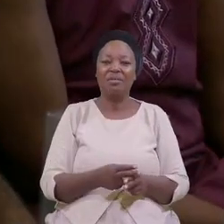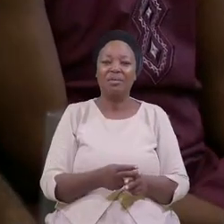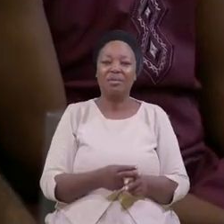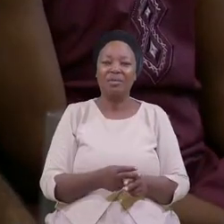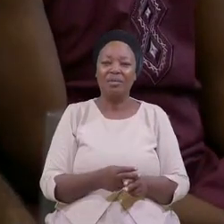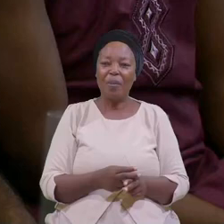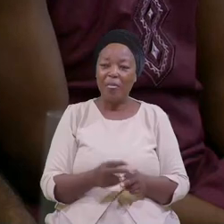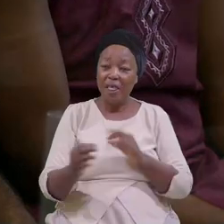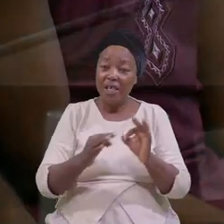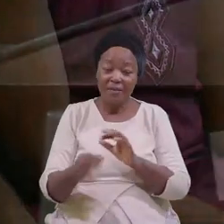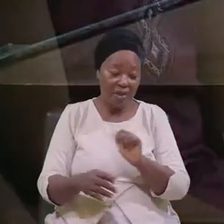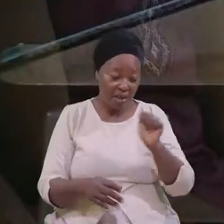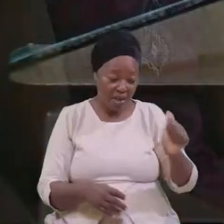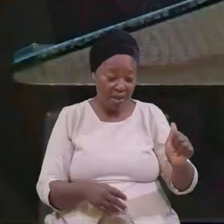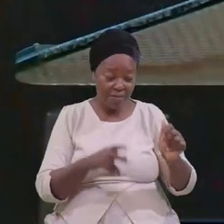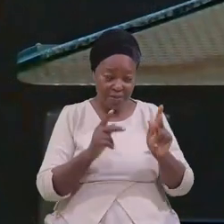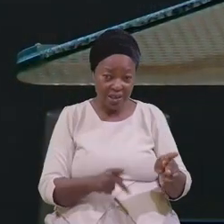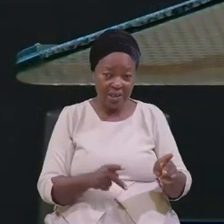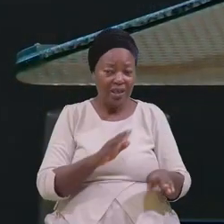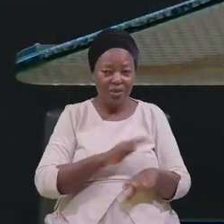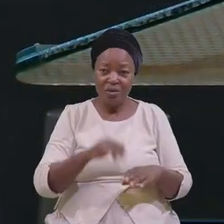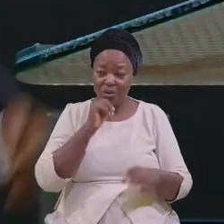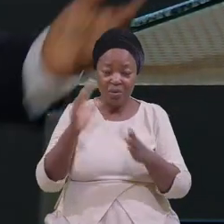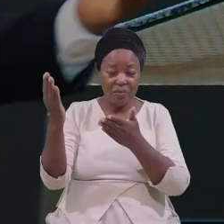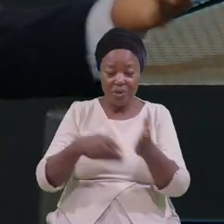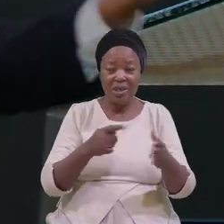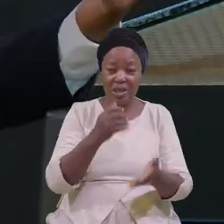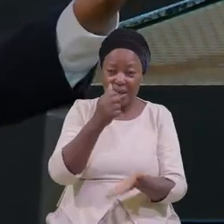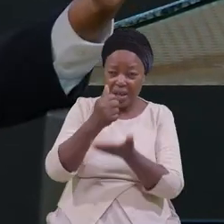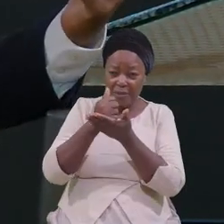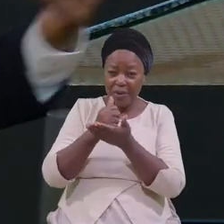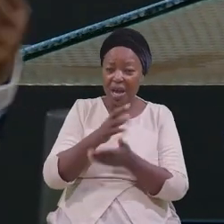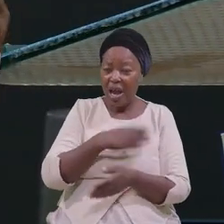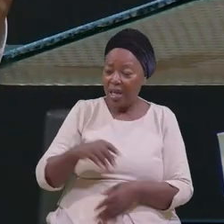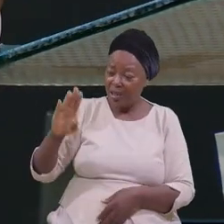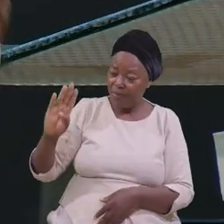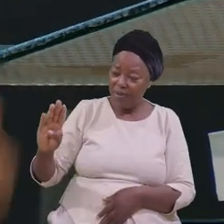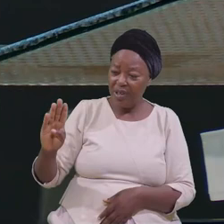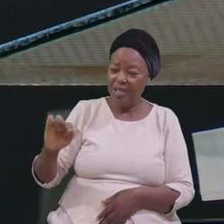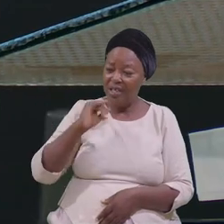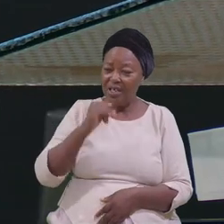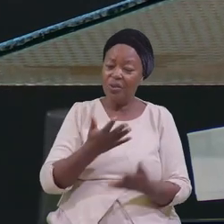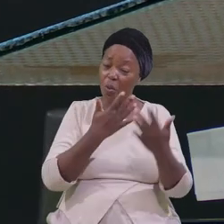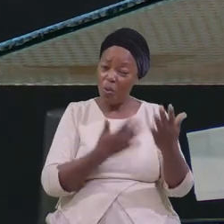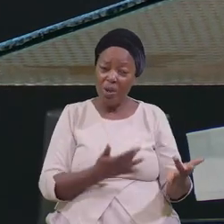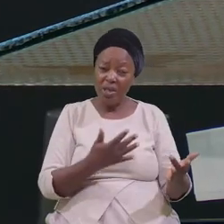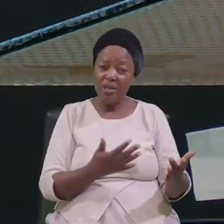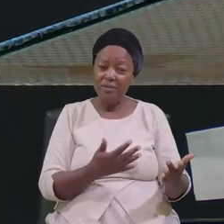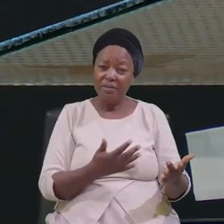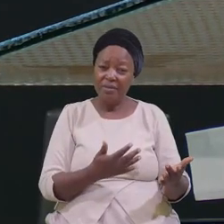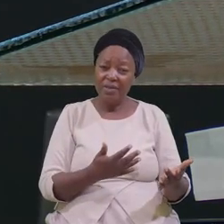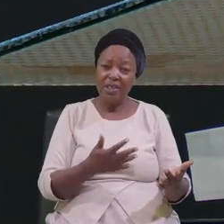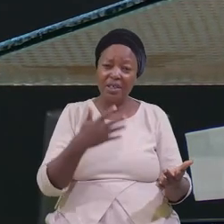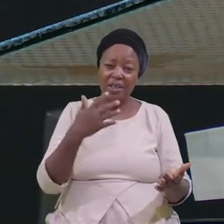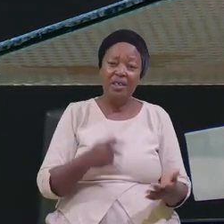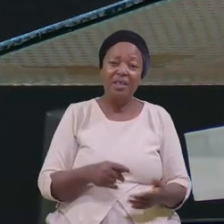If A doesn't bring the help, and B is delaying, he